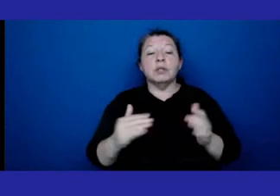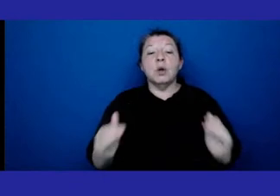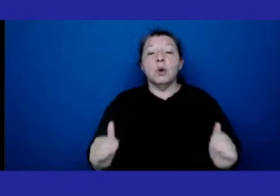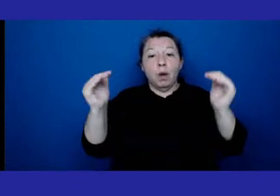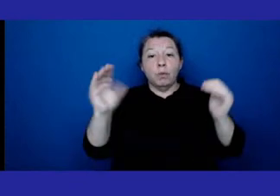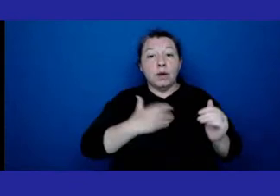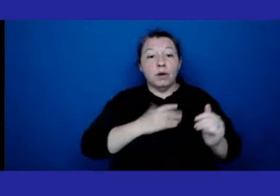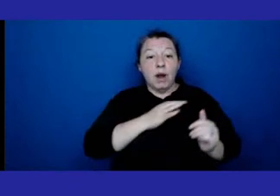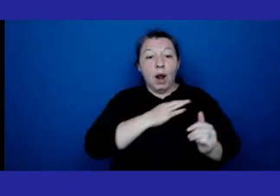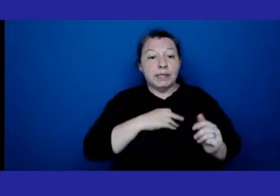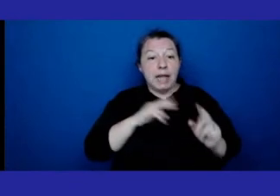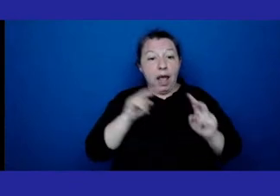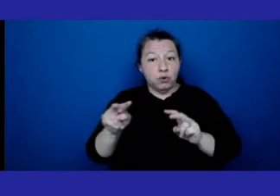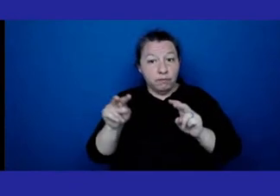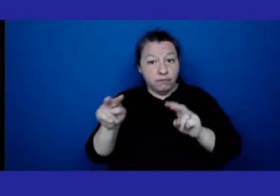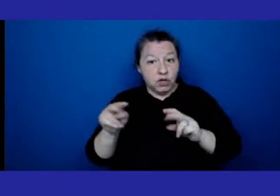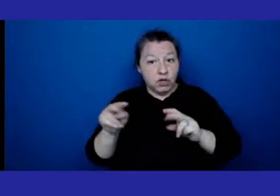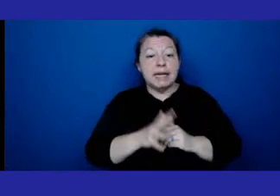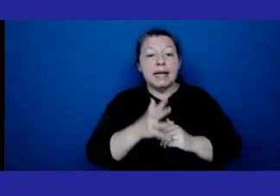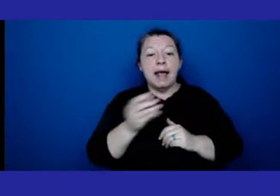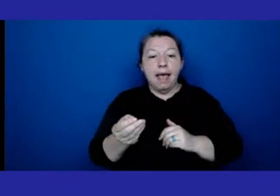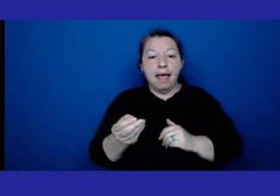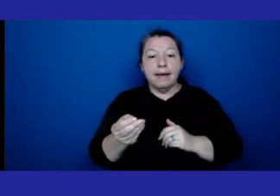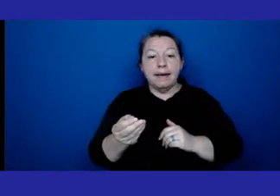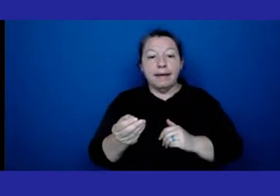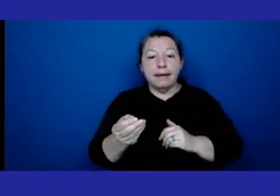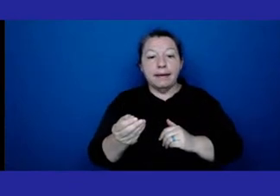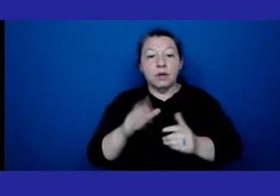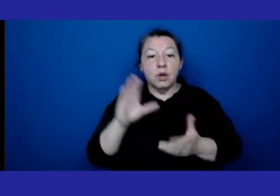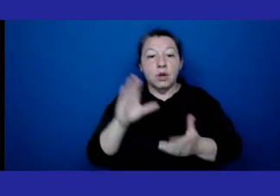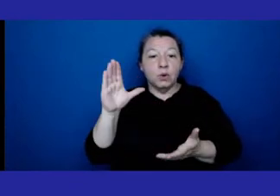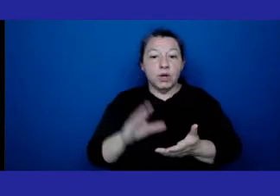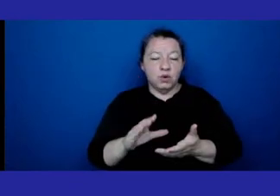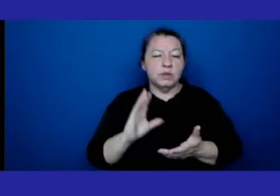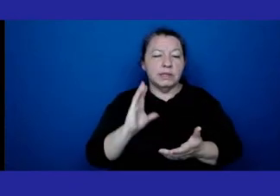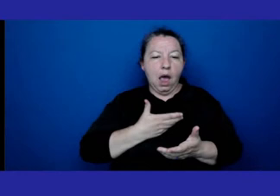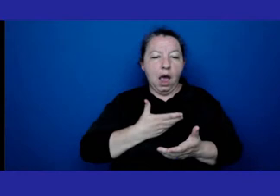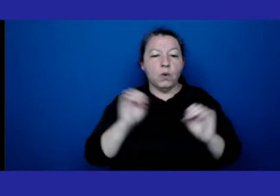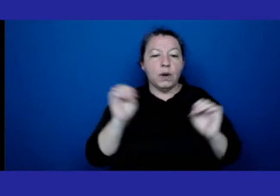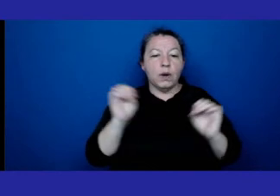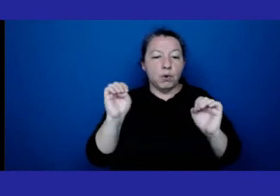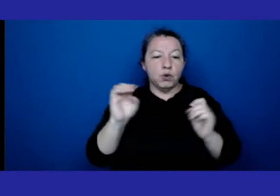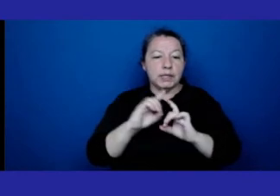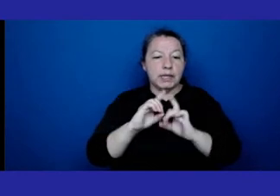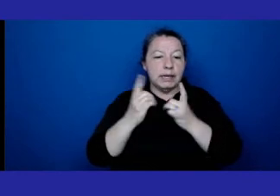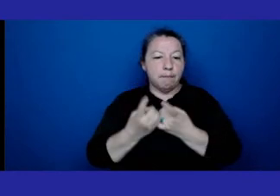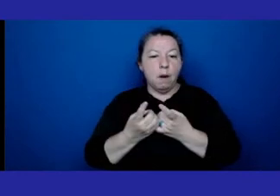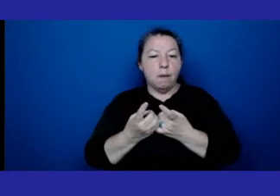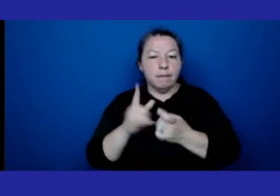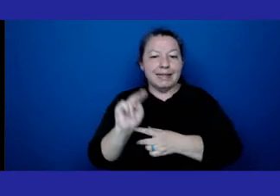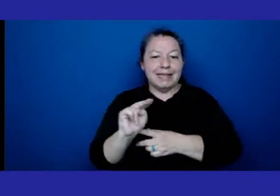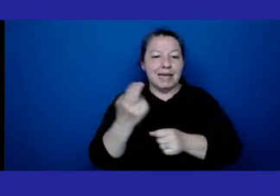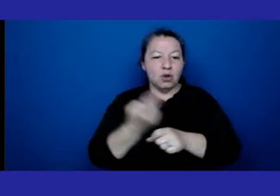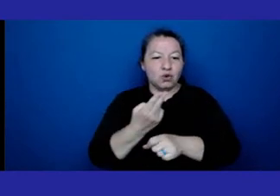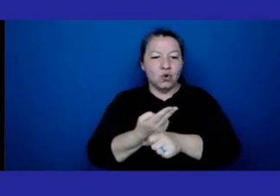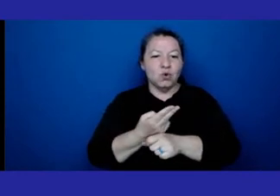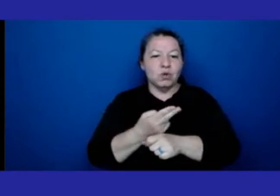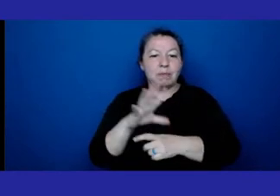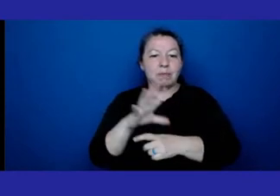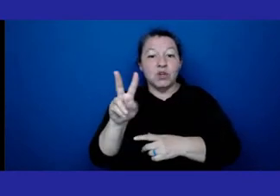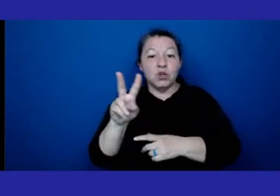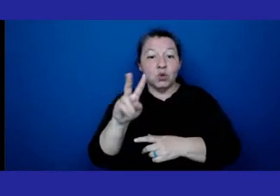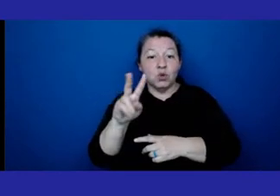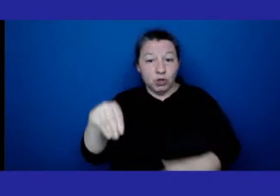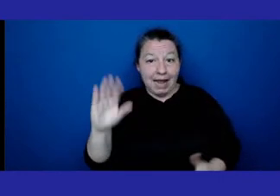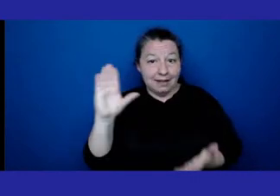staff supervision, and reduced our emergency department linen utilization by